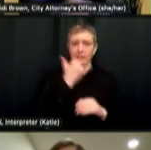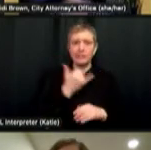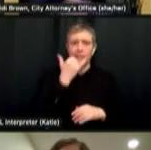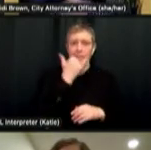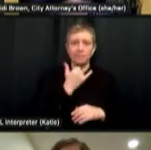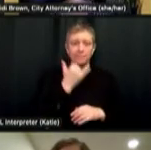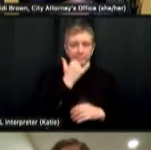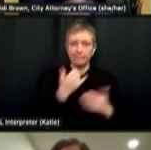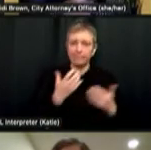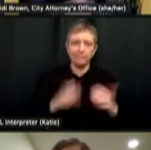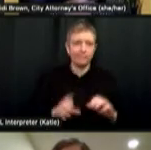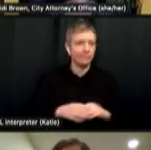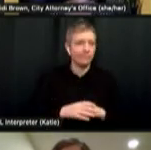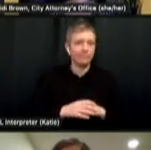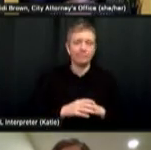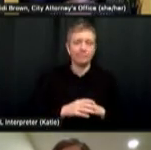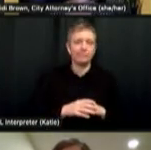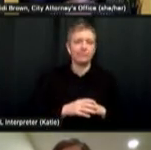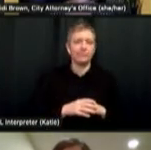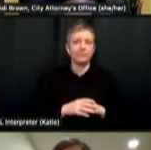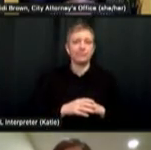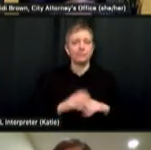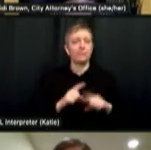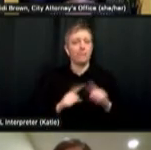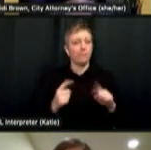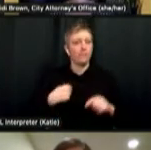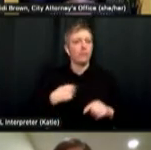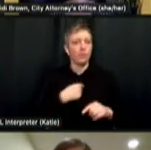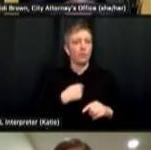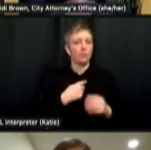are certainly in support of the